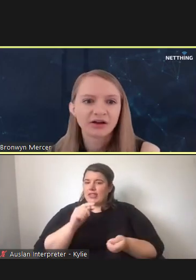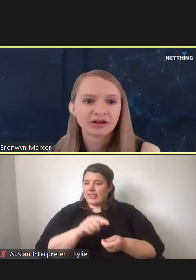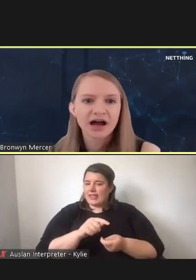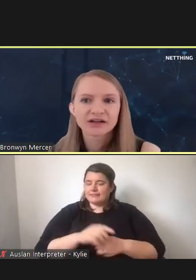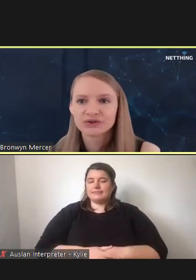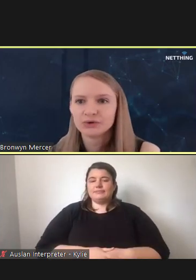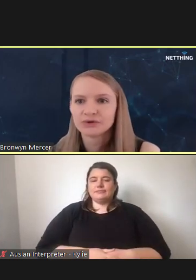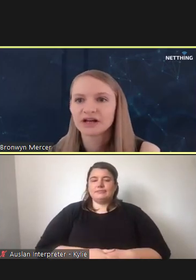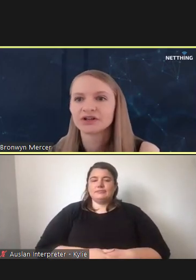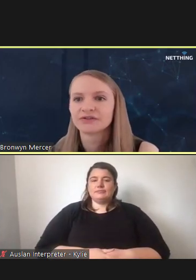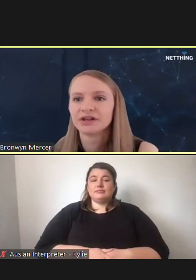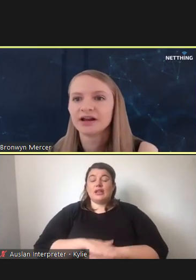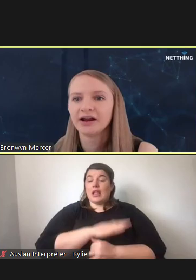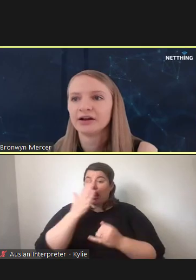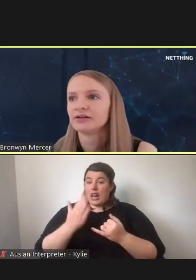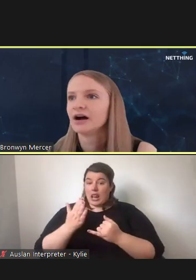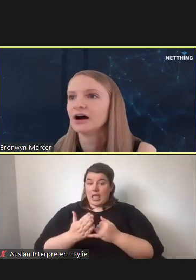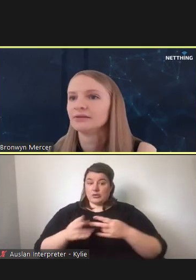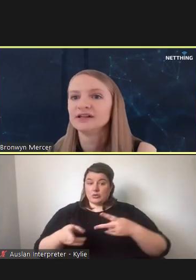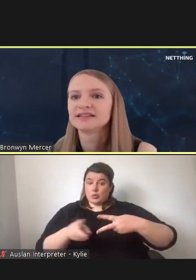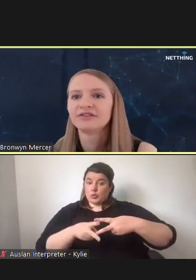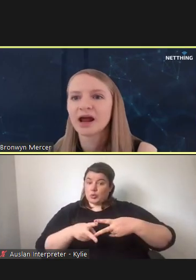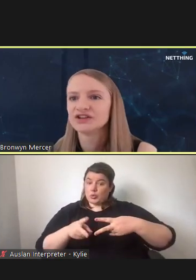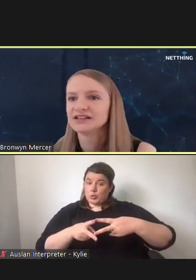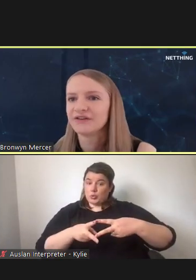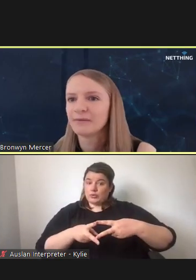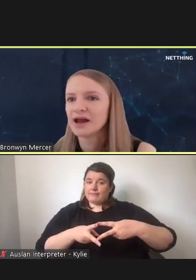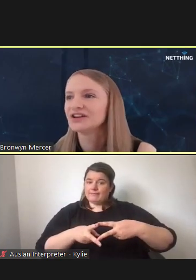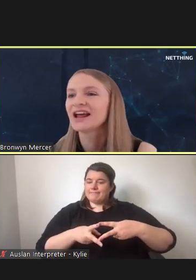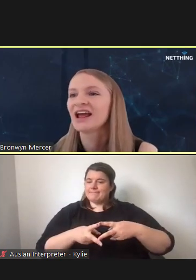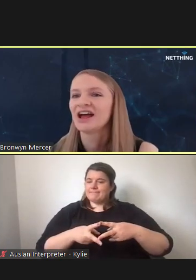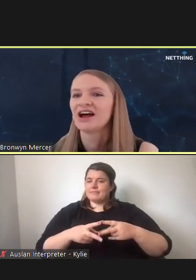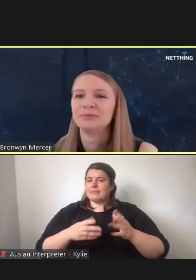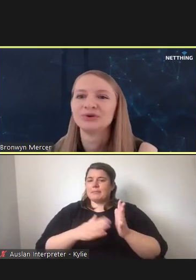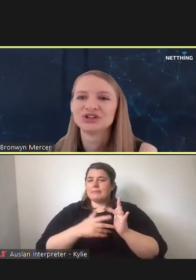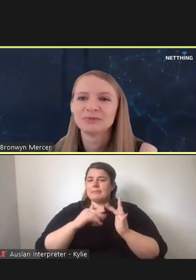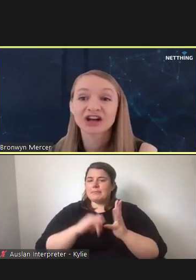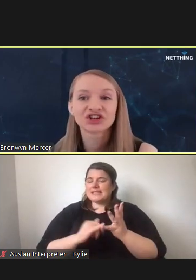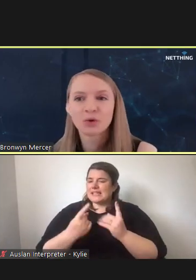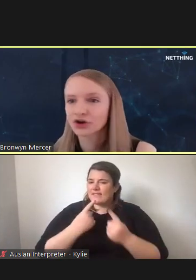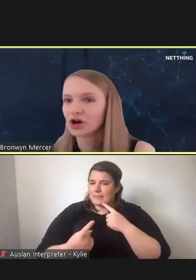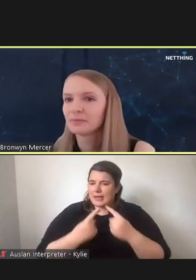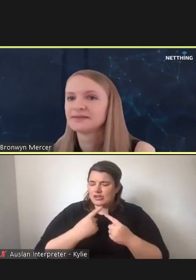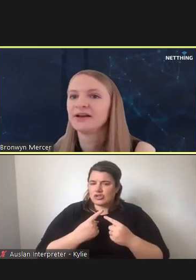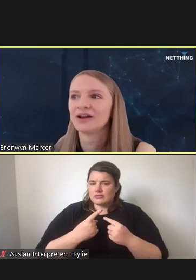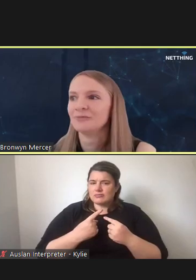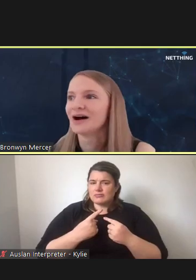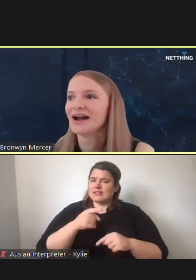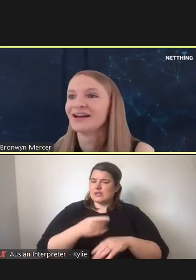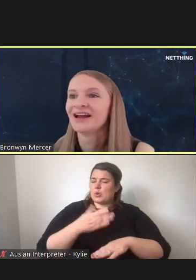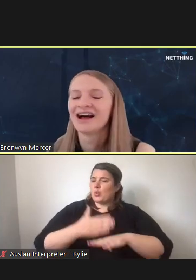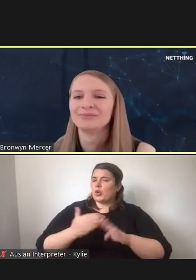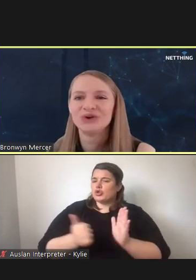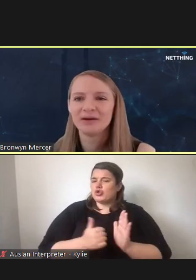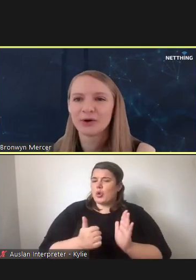And our last 2 sessions for the day, misinformation, disinformation, which is actually a workshop that's being run